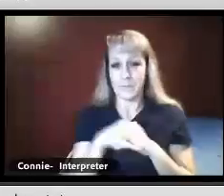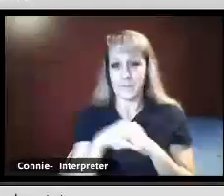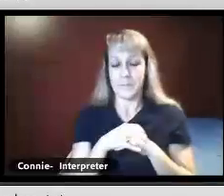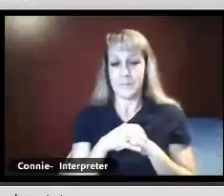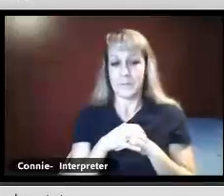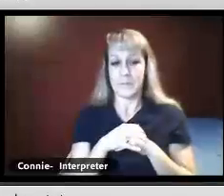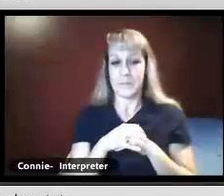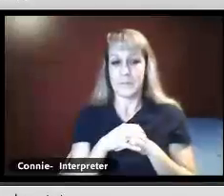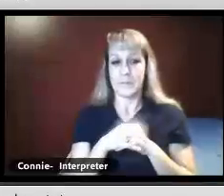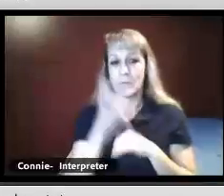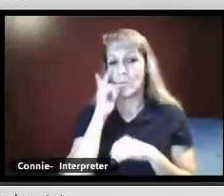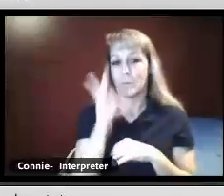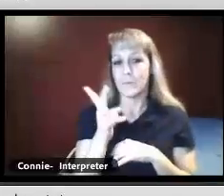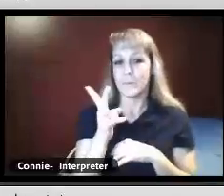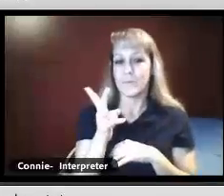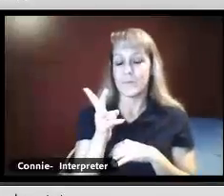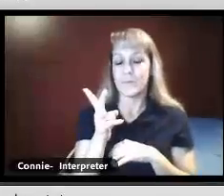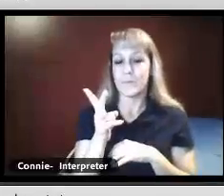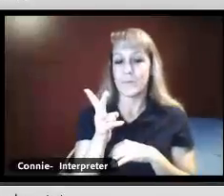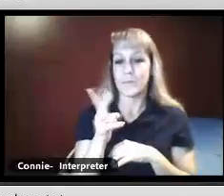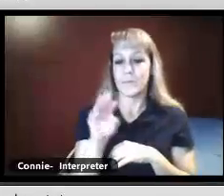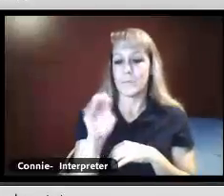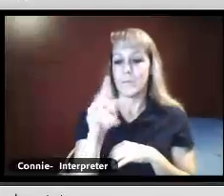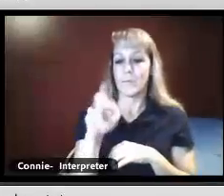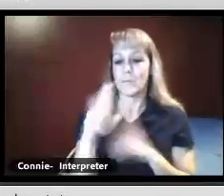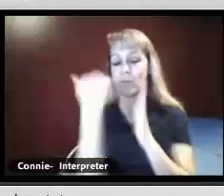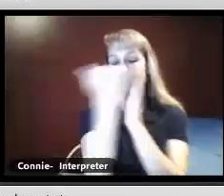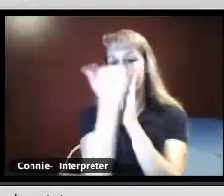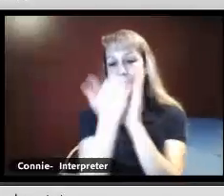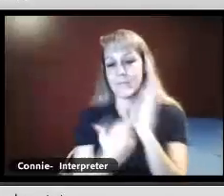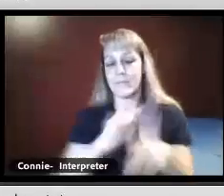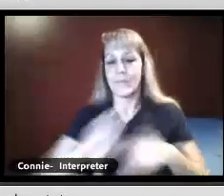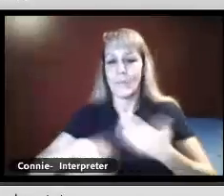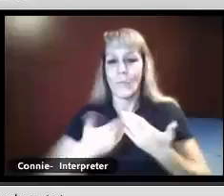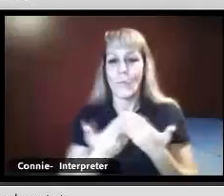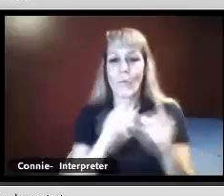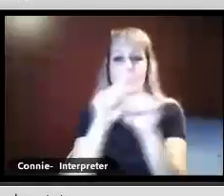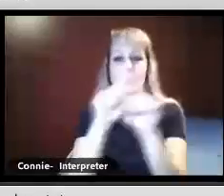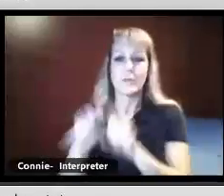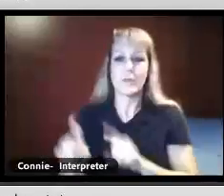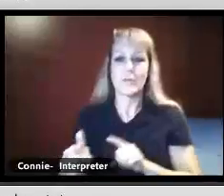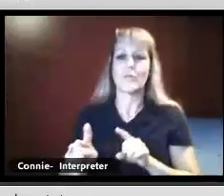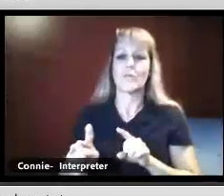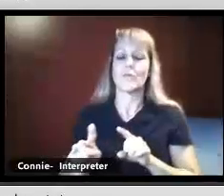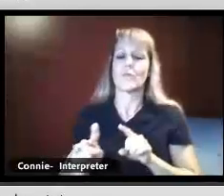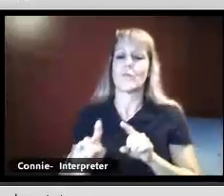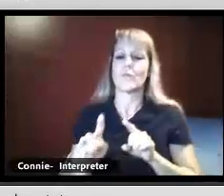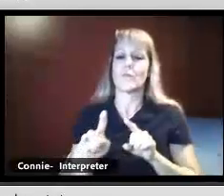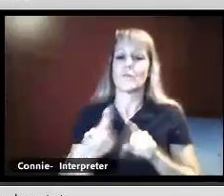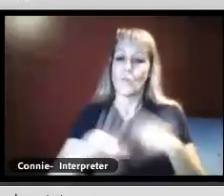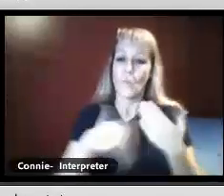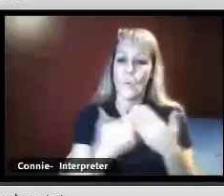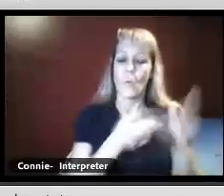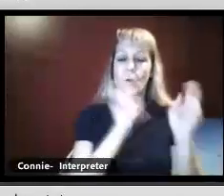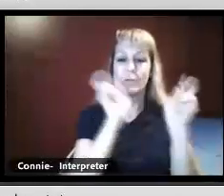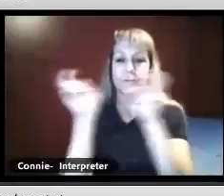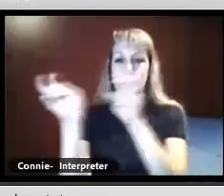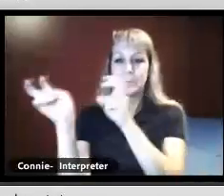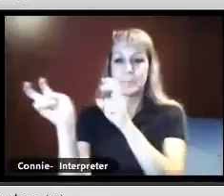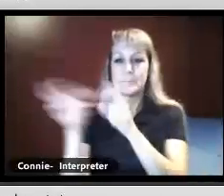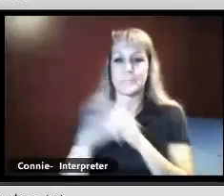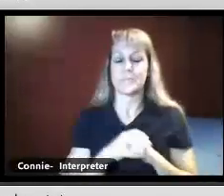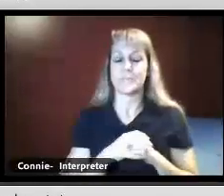you'll find a master list of all of the various simulations, that is all of the topics that